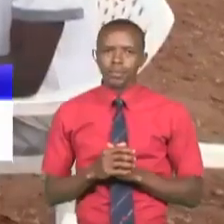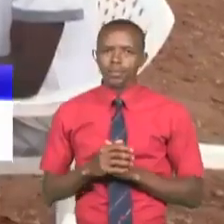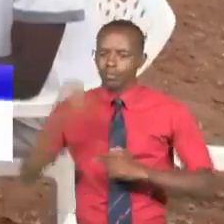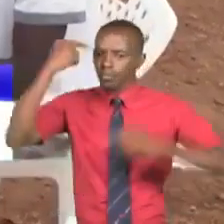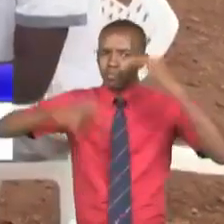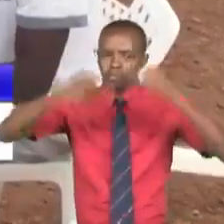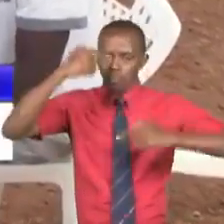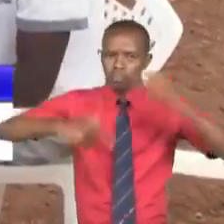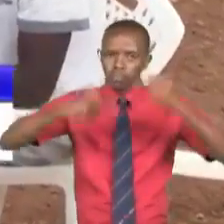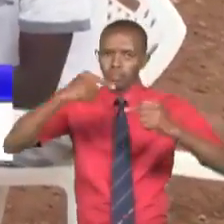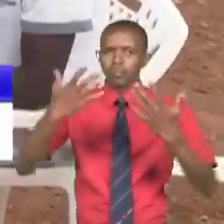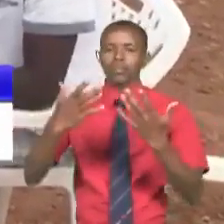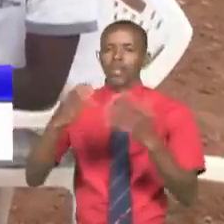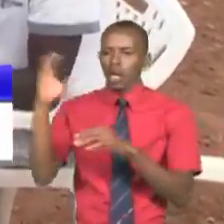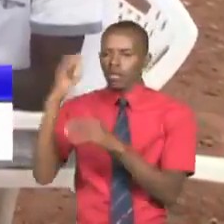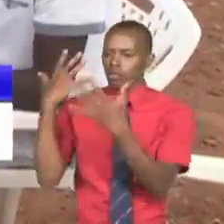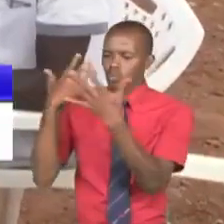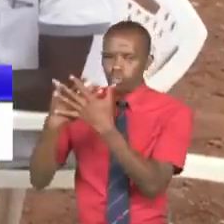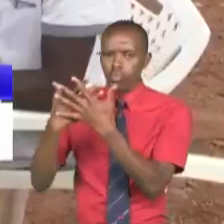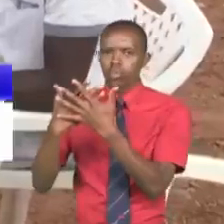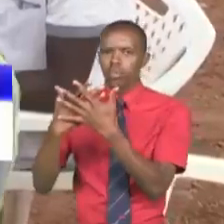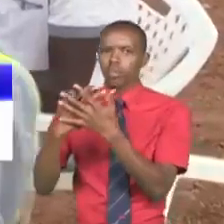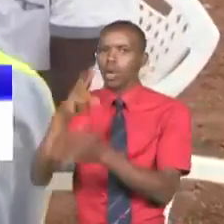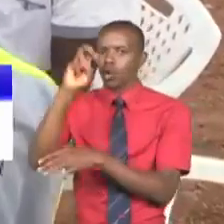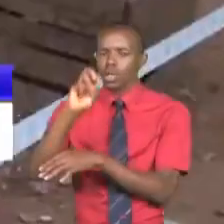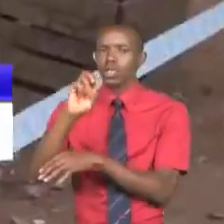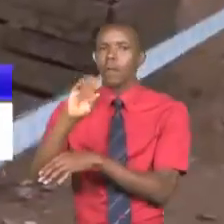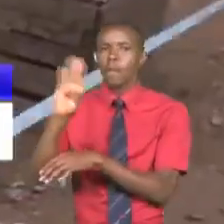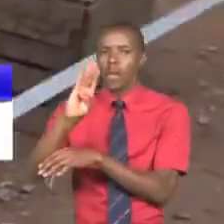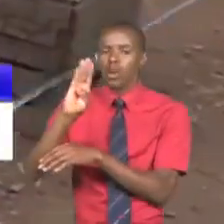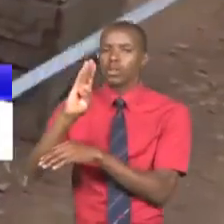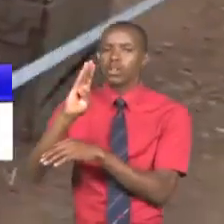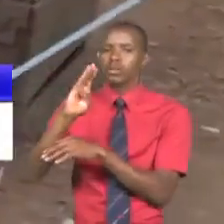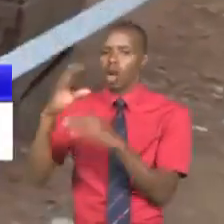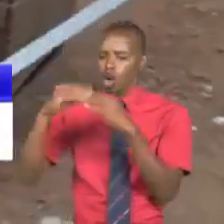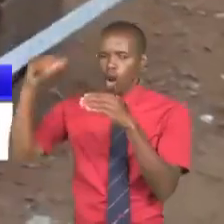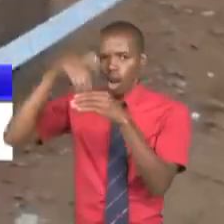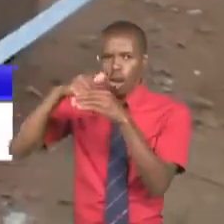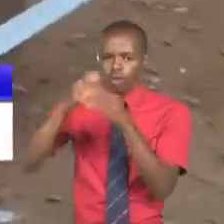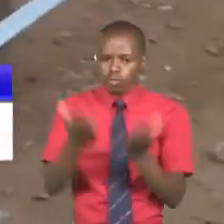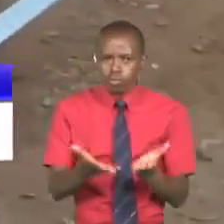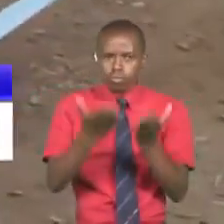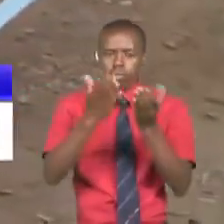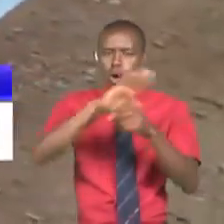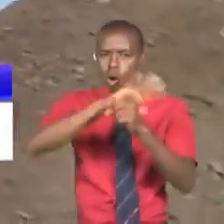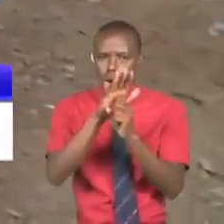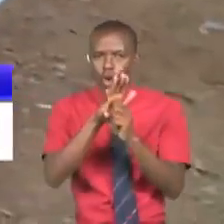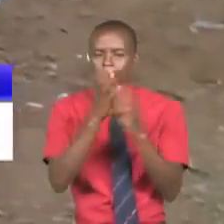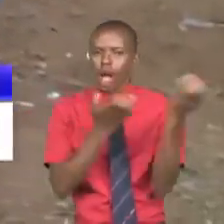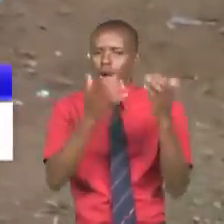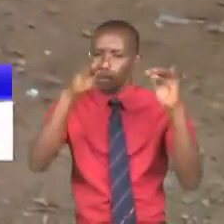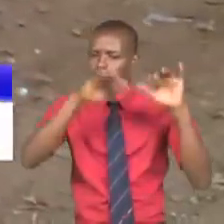contested outcome that sparks civil unrest could jeopardize $20 billion investments and derail efforts to revive the coronavirus-battered